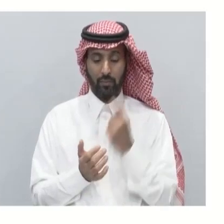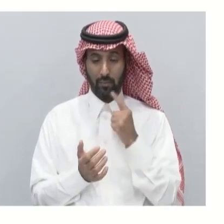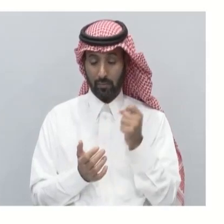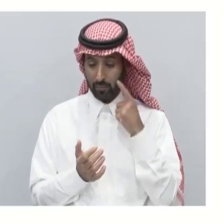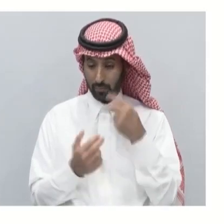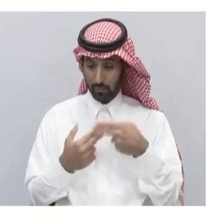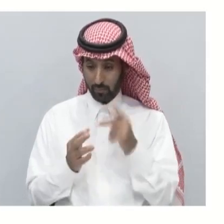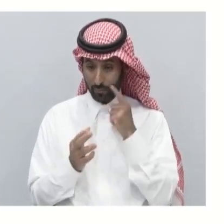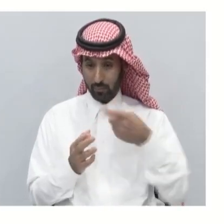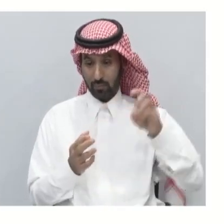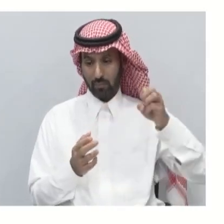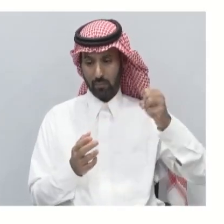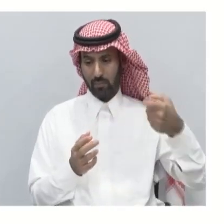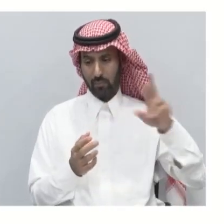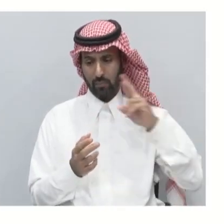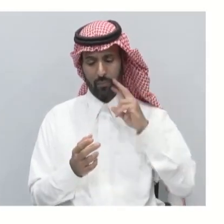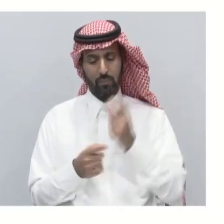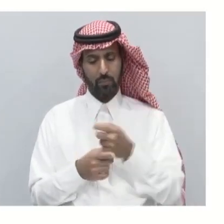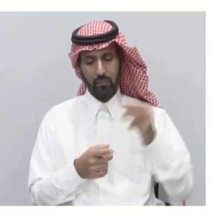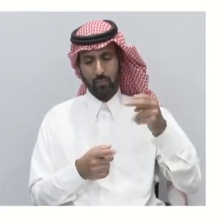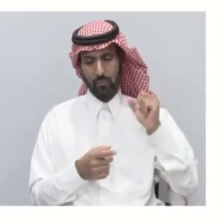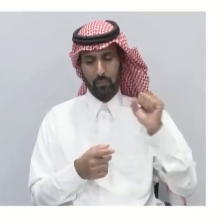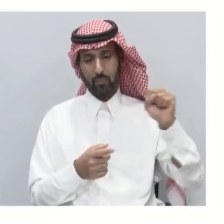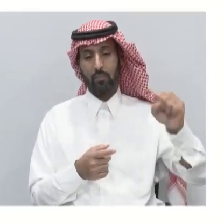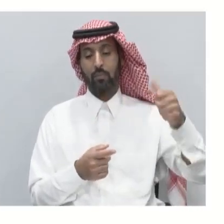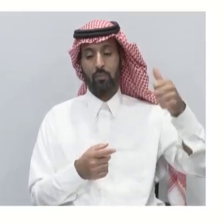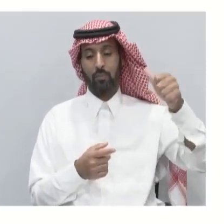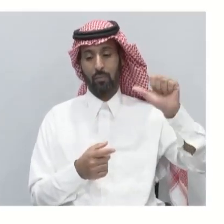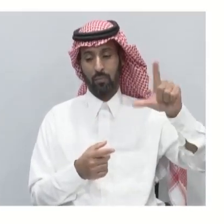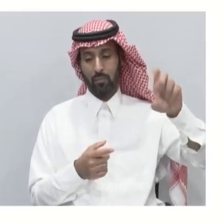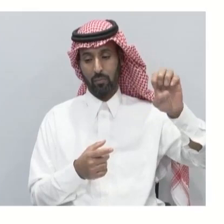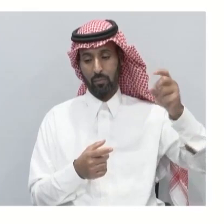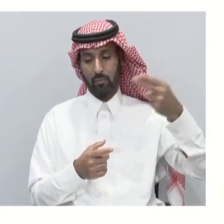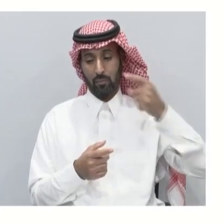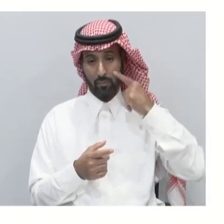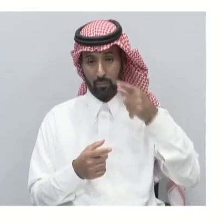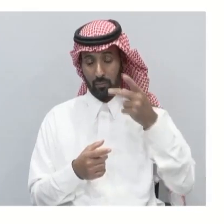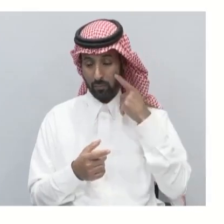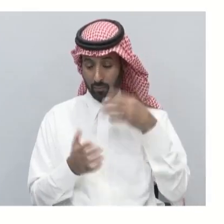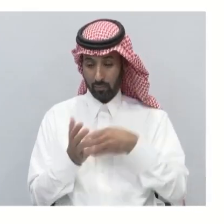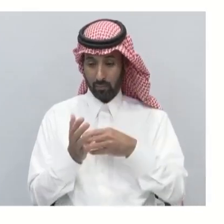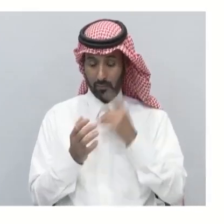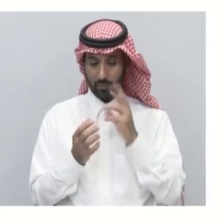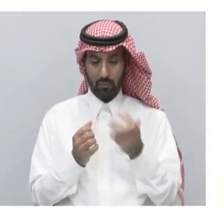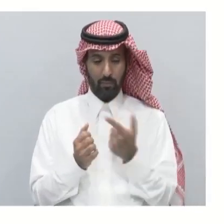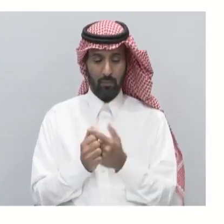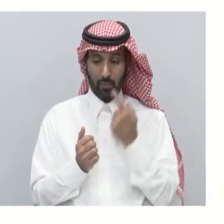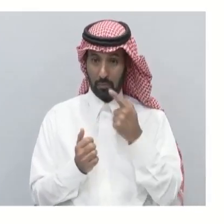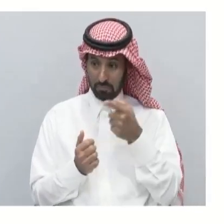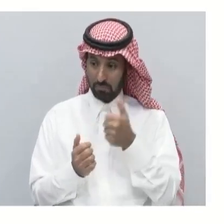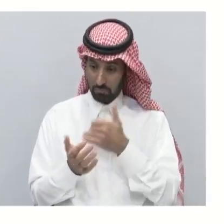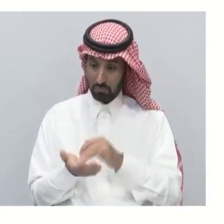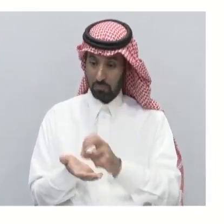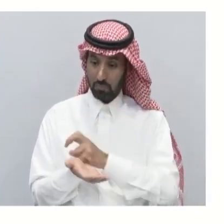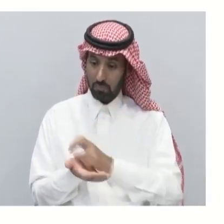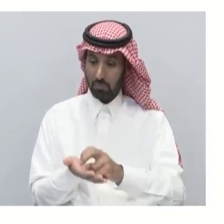start with Dear Mr. Saleh. Hope this email finds you well. Notice at the end I am having a full